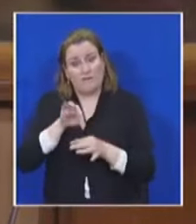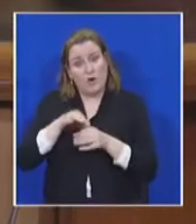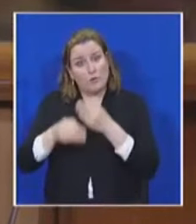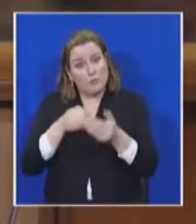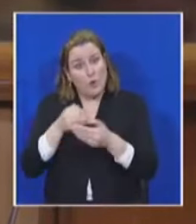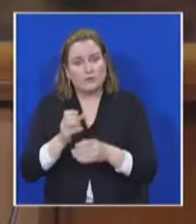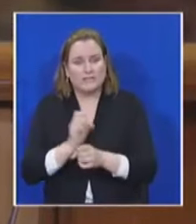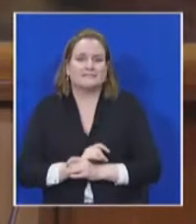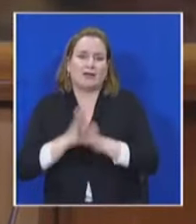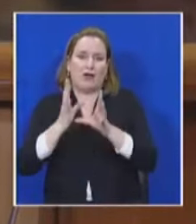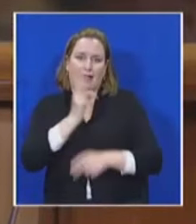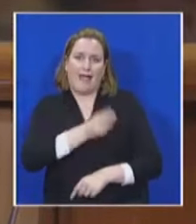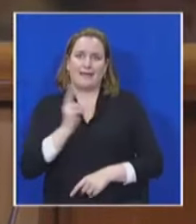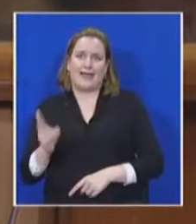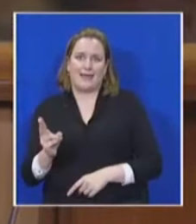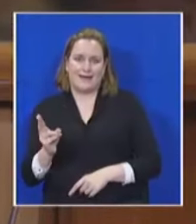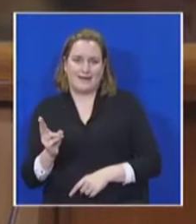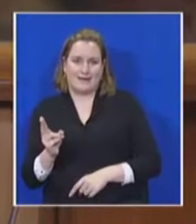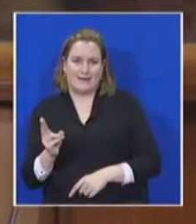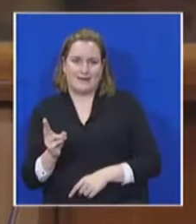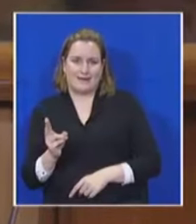of order. Going ahead.